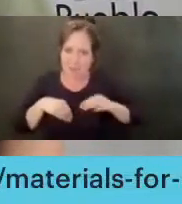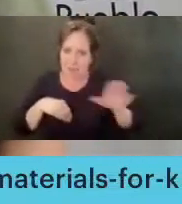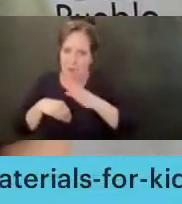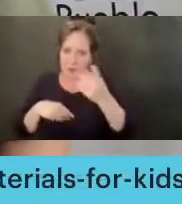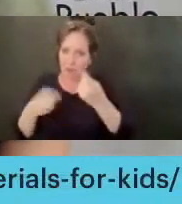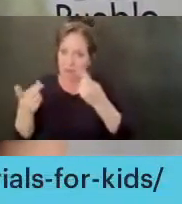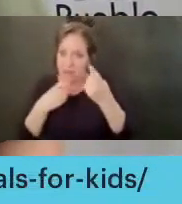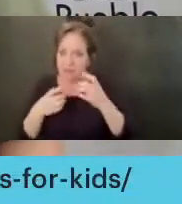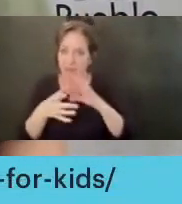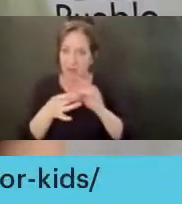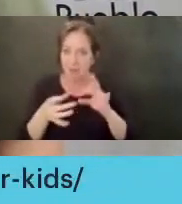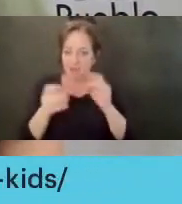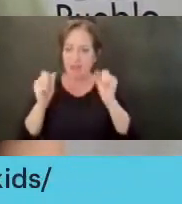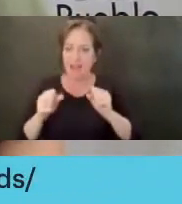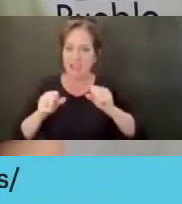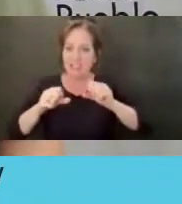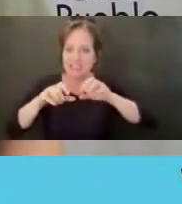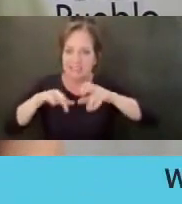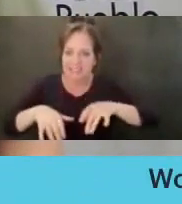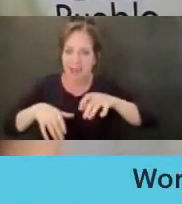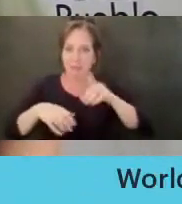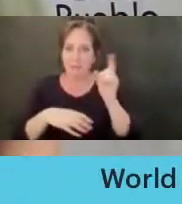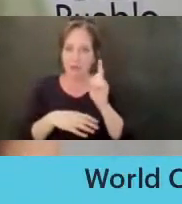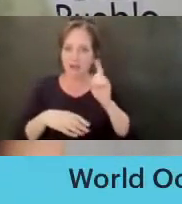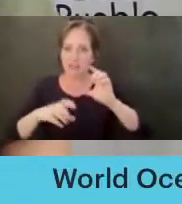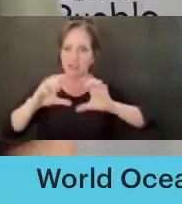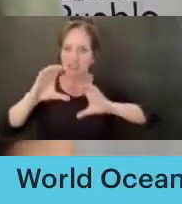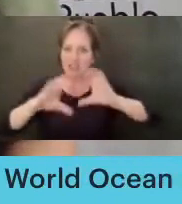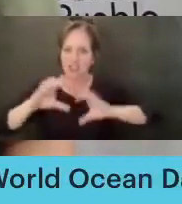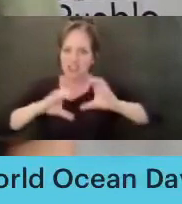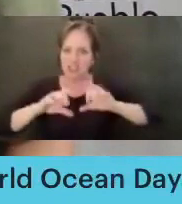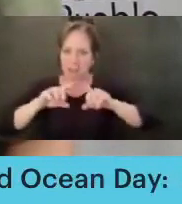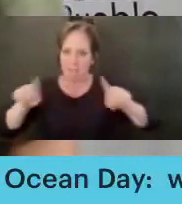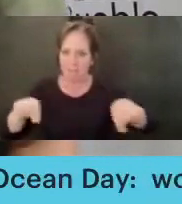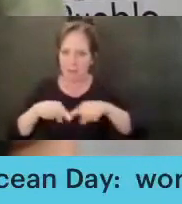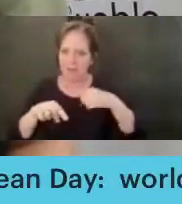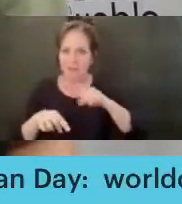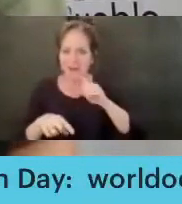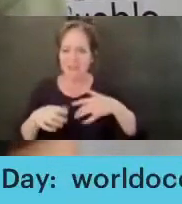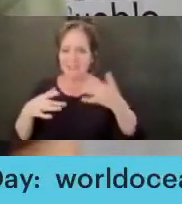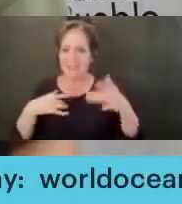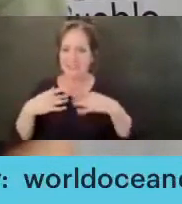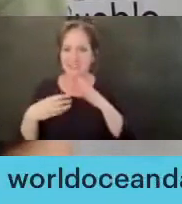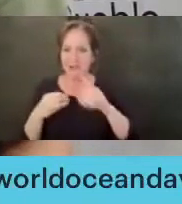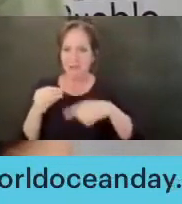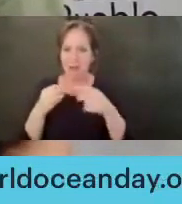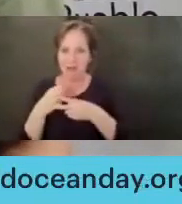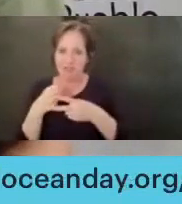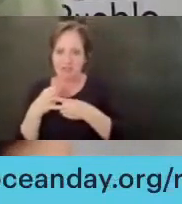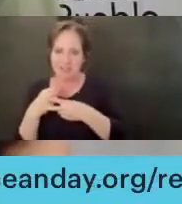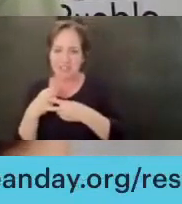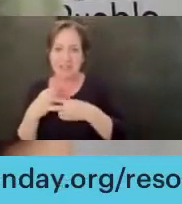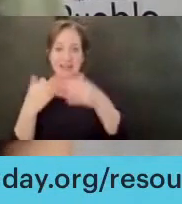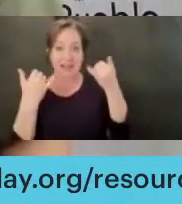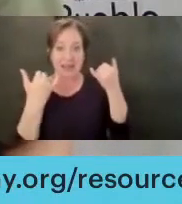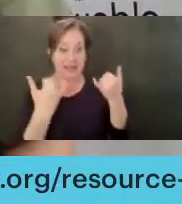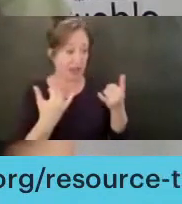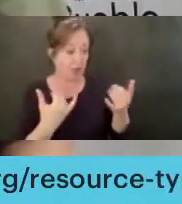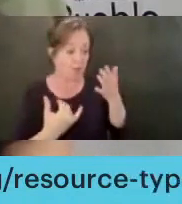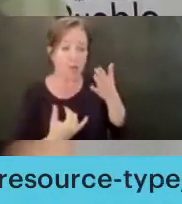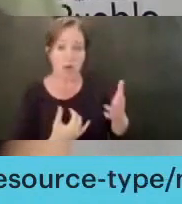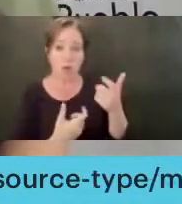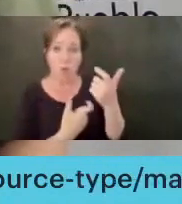the chat box. We are excited to talk to you about ocean conservation. Let's try to watch this ocean cam